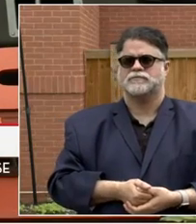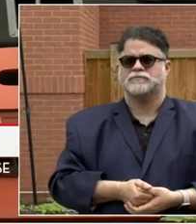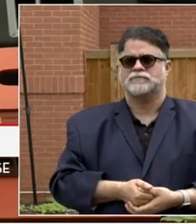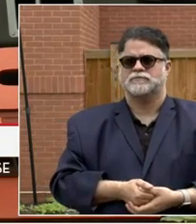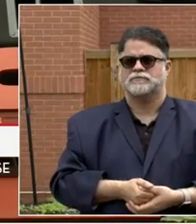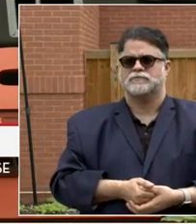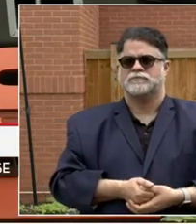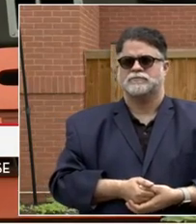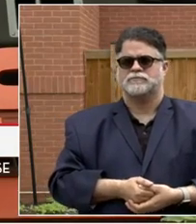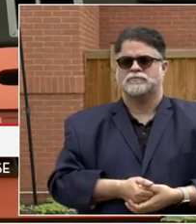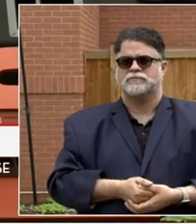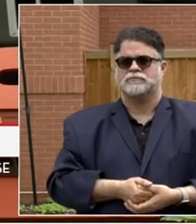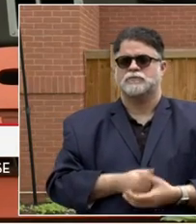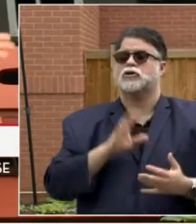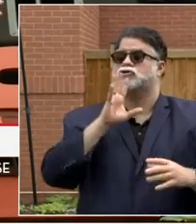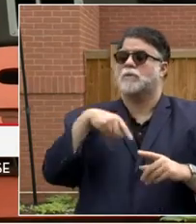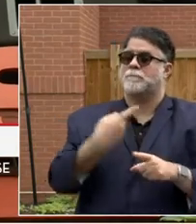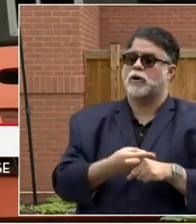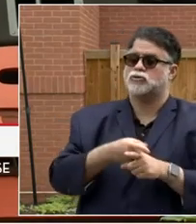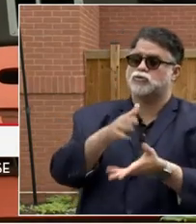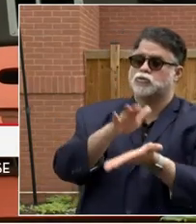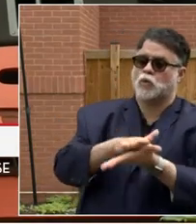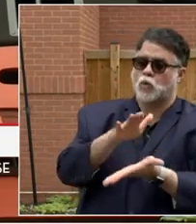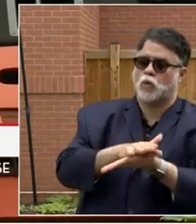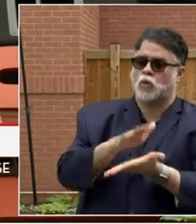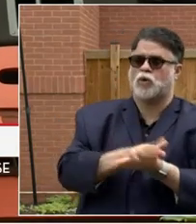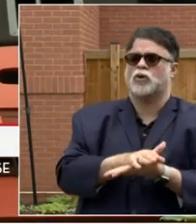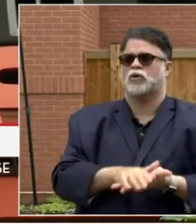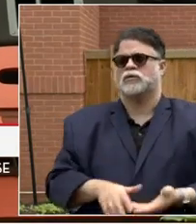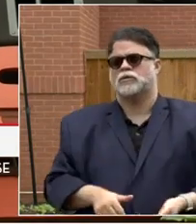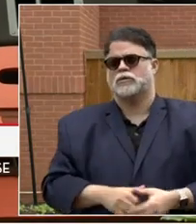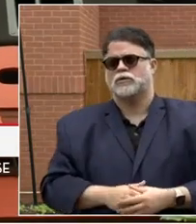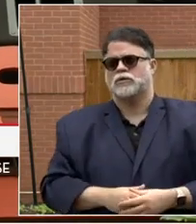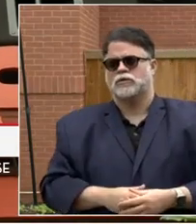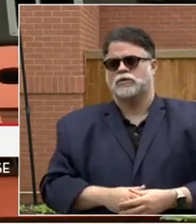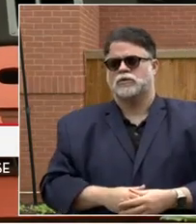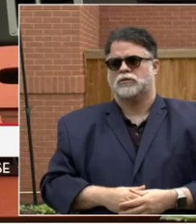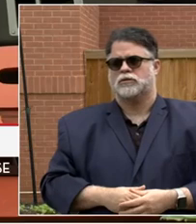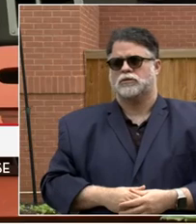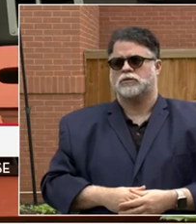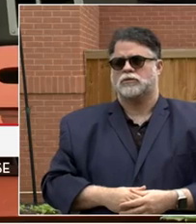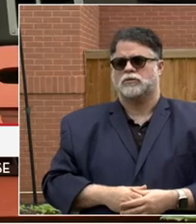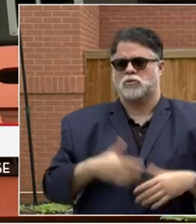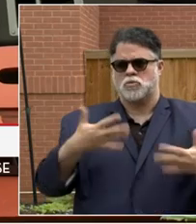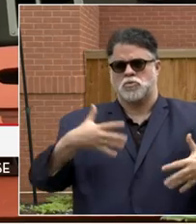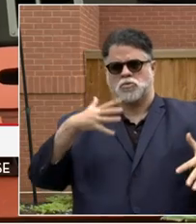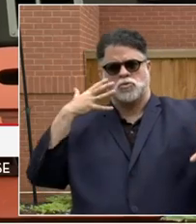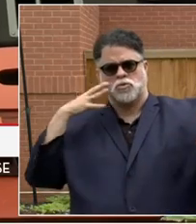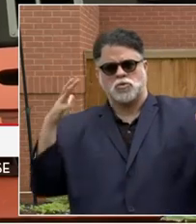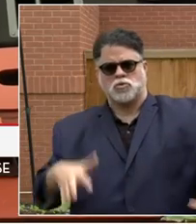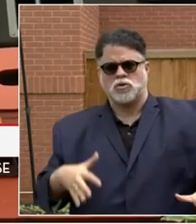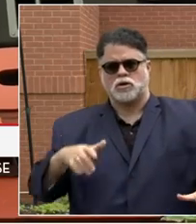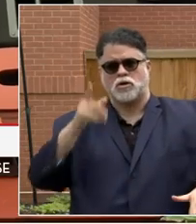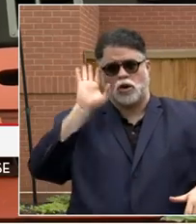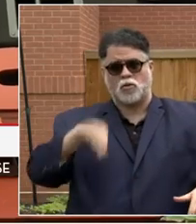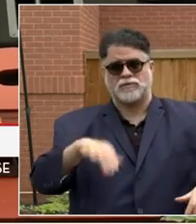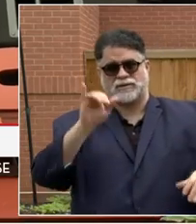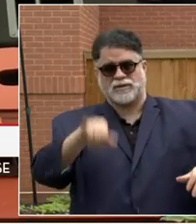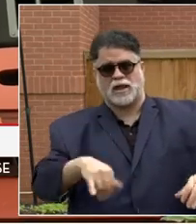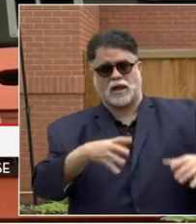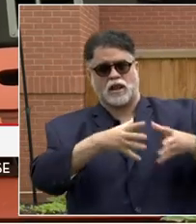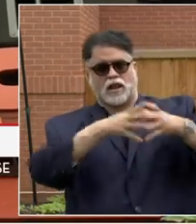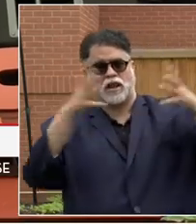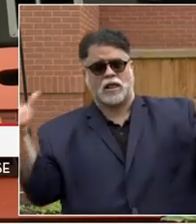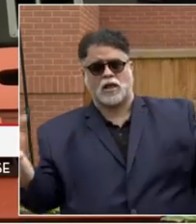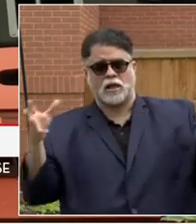school shootings, we're all devastated. And in fact, I know it has triggered a lot of trauma in our communities to